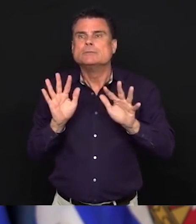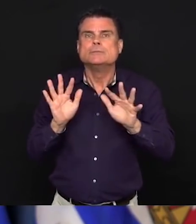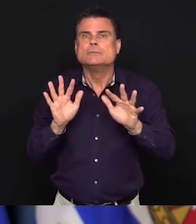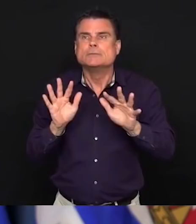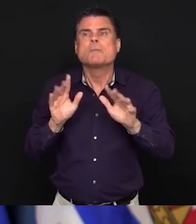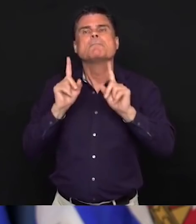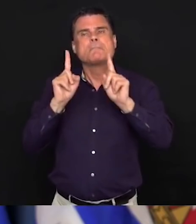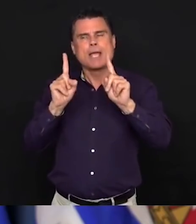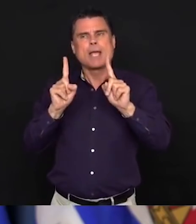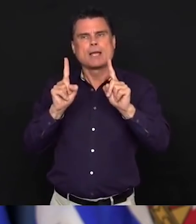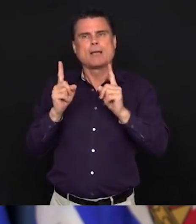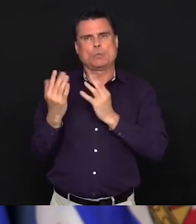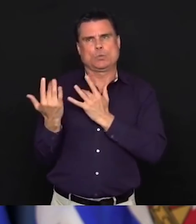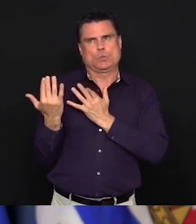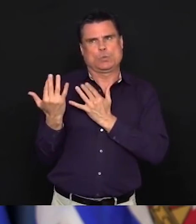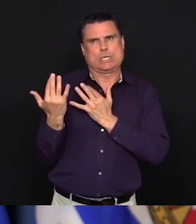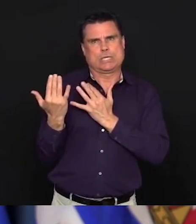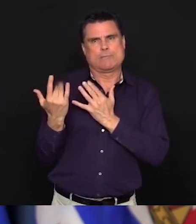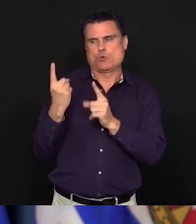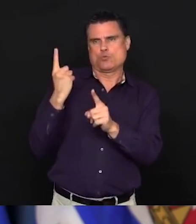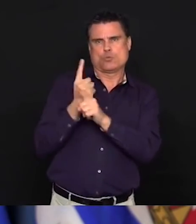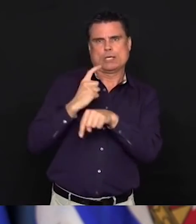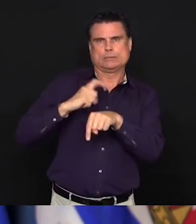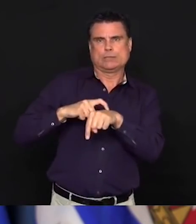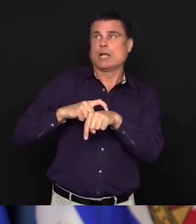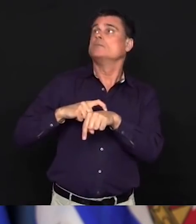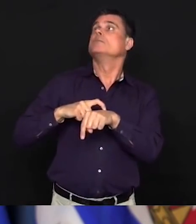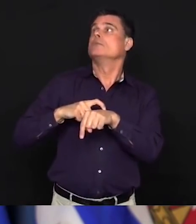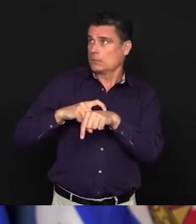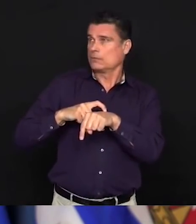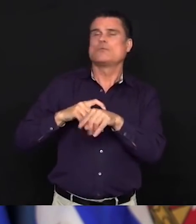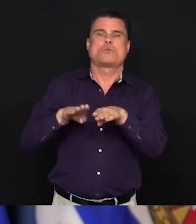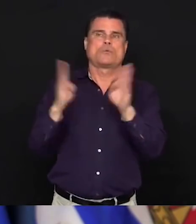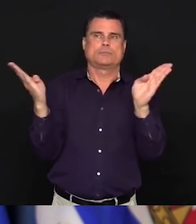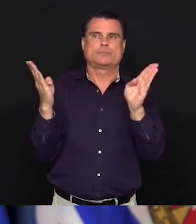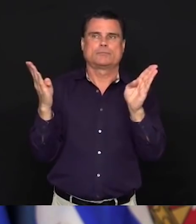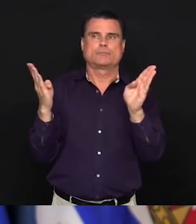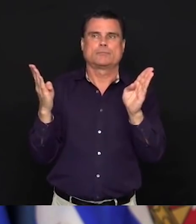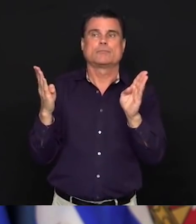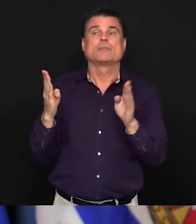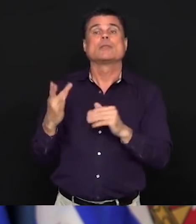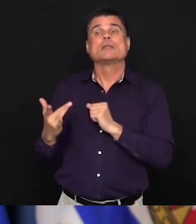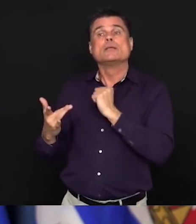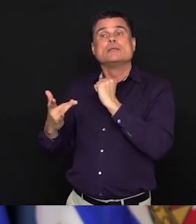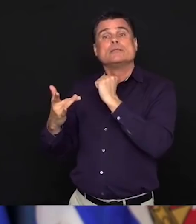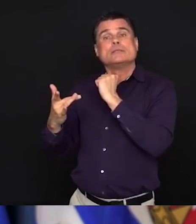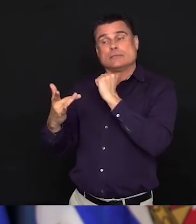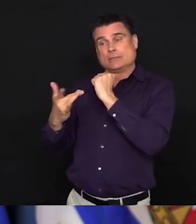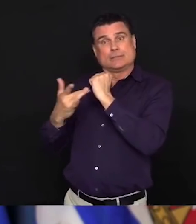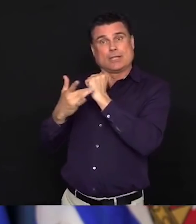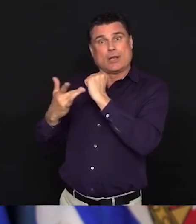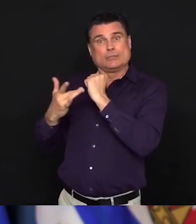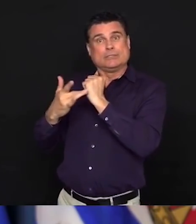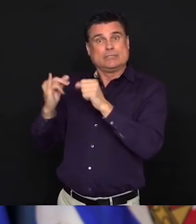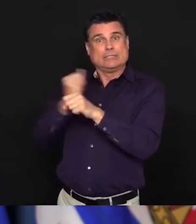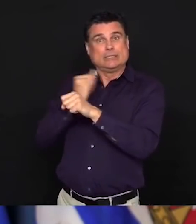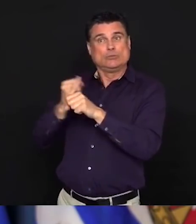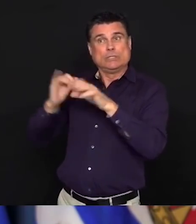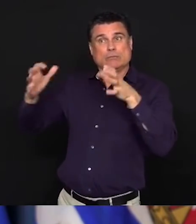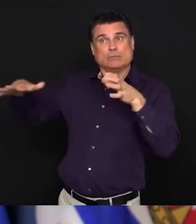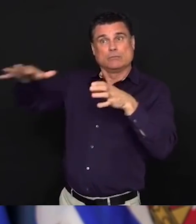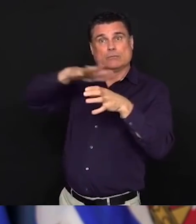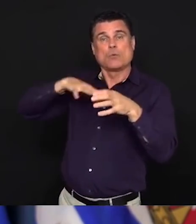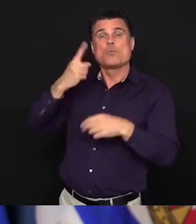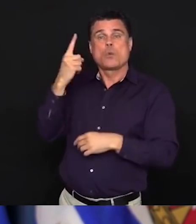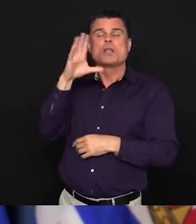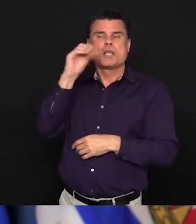confidences here. A company called Thrive Health, who emerged through this pandemic with an app that allows people to take a look at